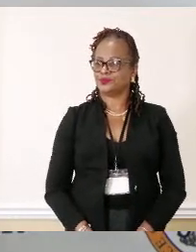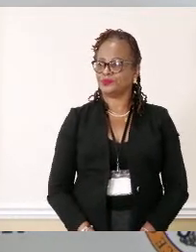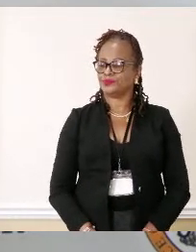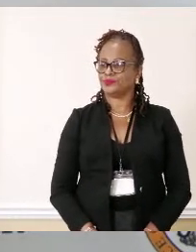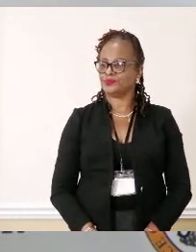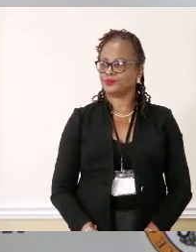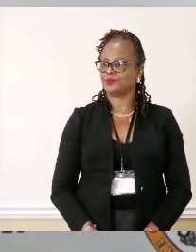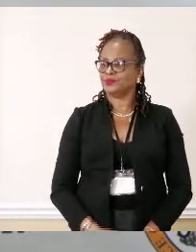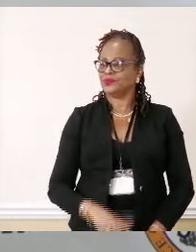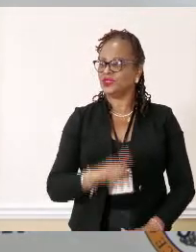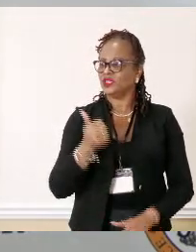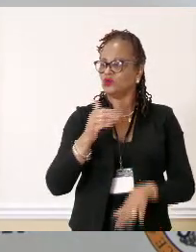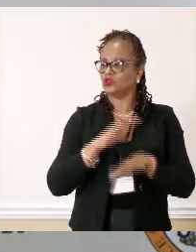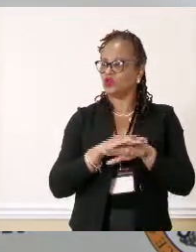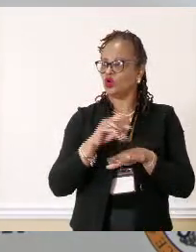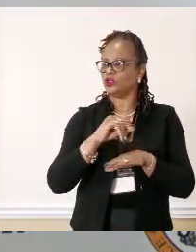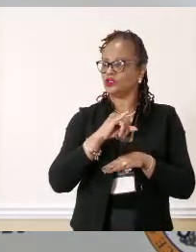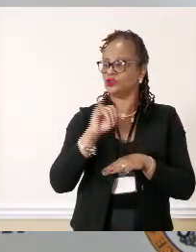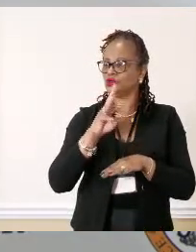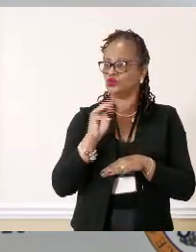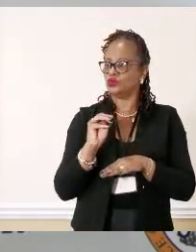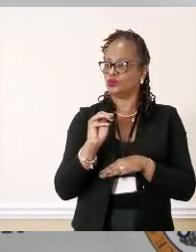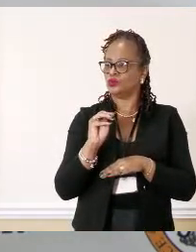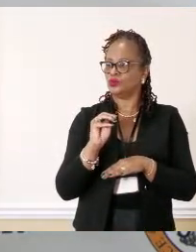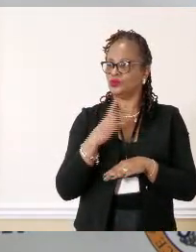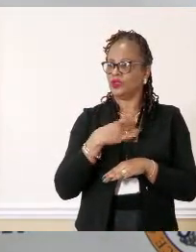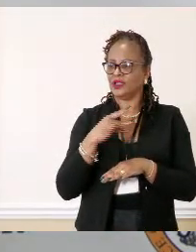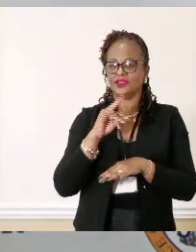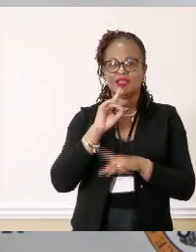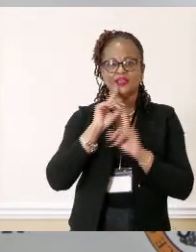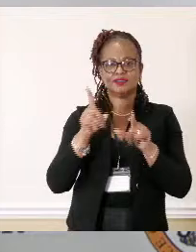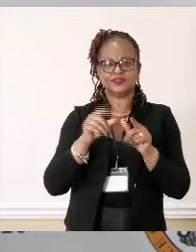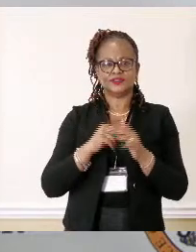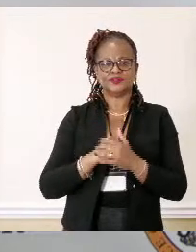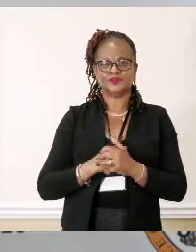Or anyone who's on the Zoom would like to answer that question?